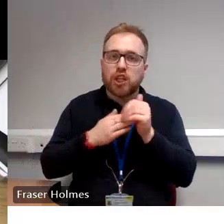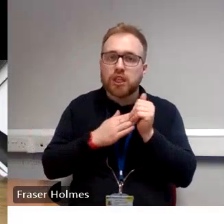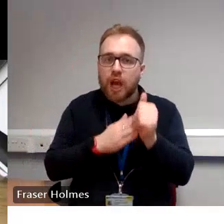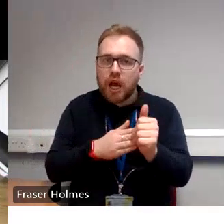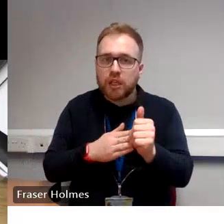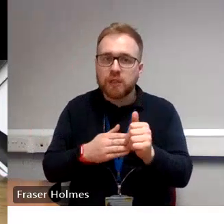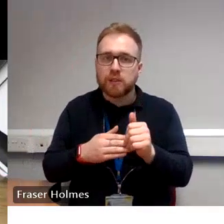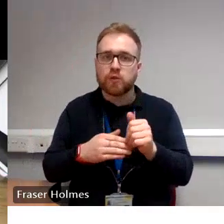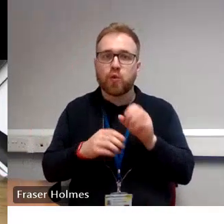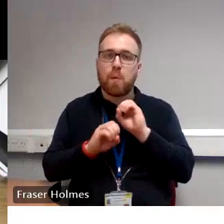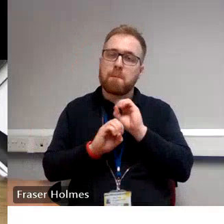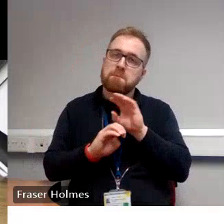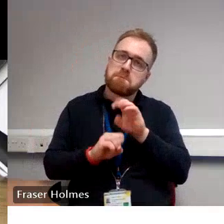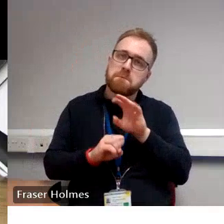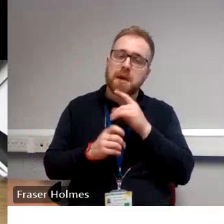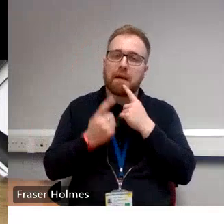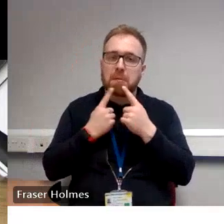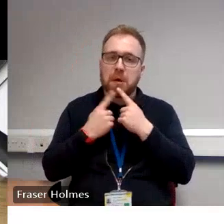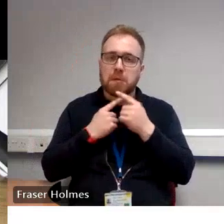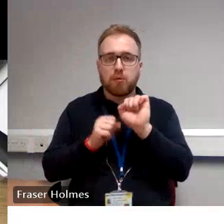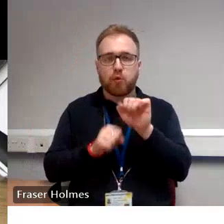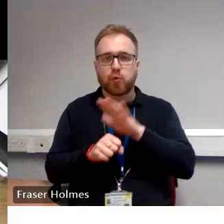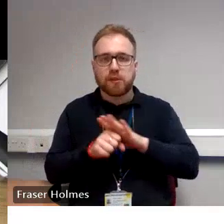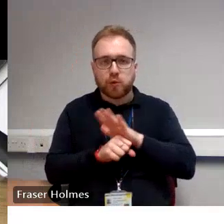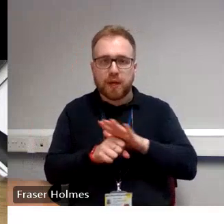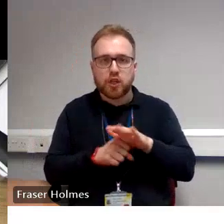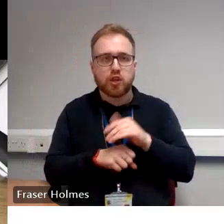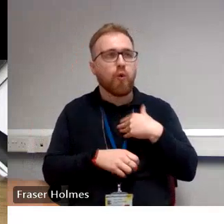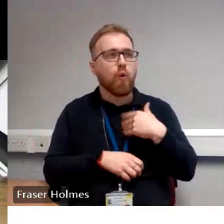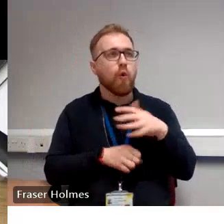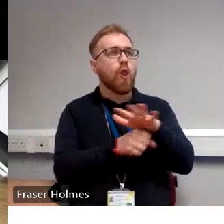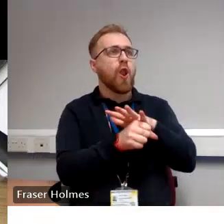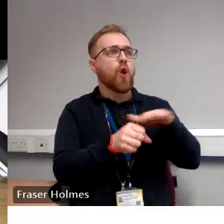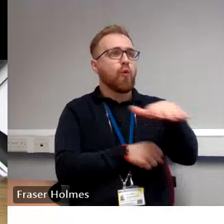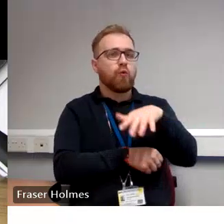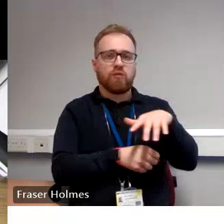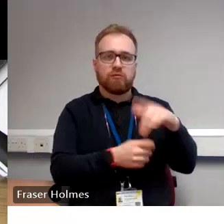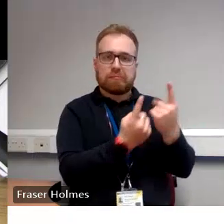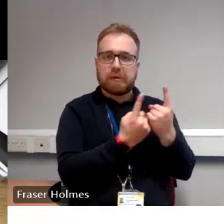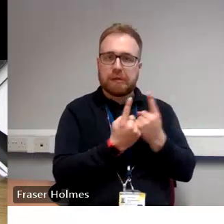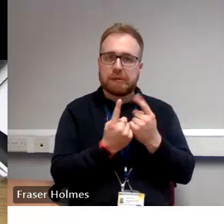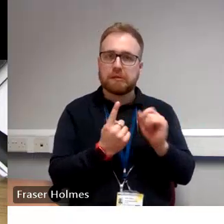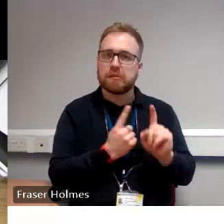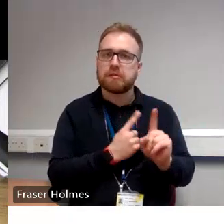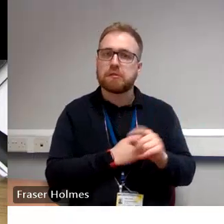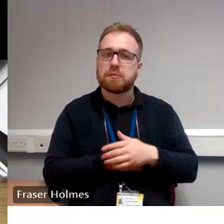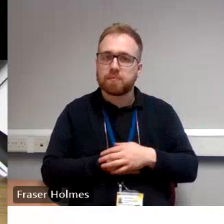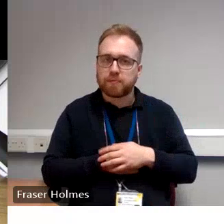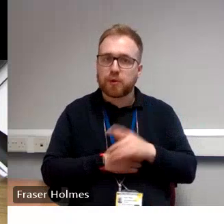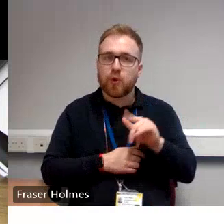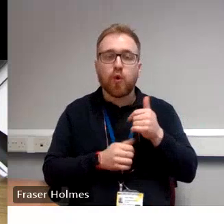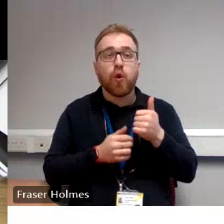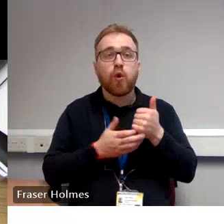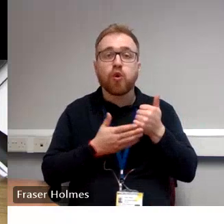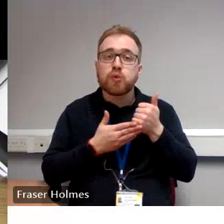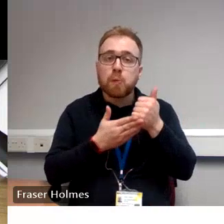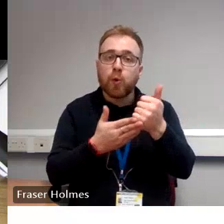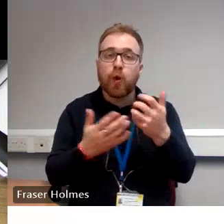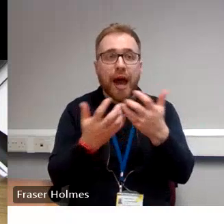on your situation and what local resources there are available. It could even be some support in how to create something